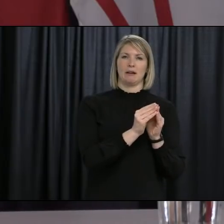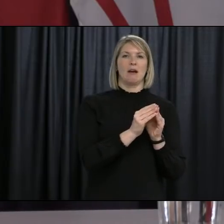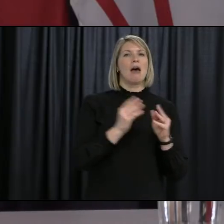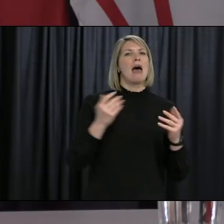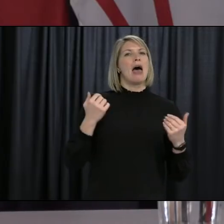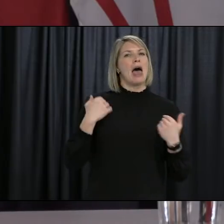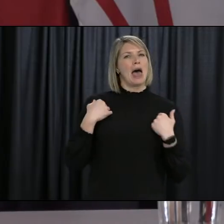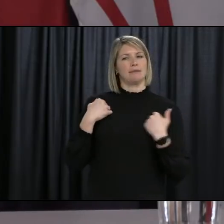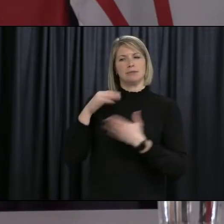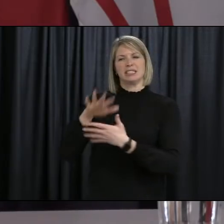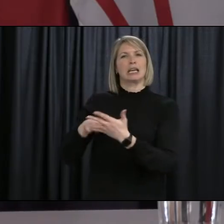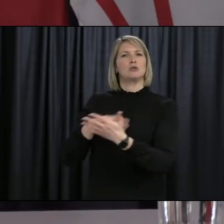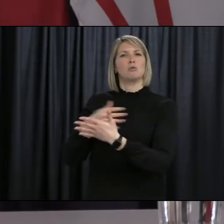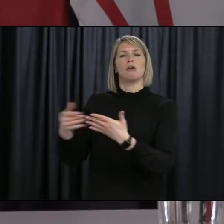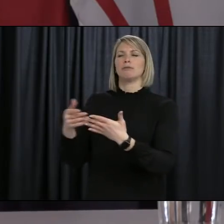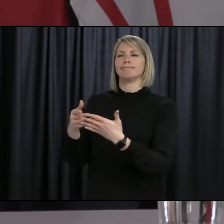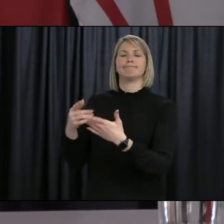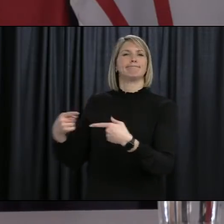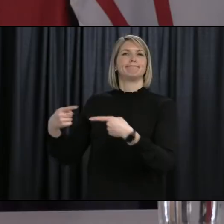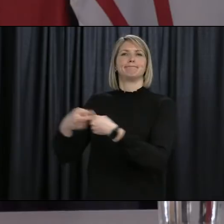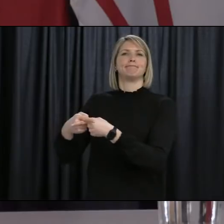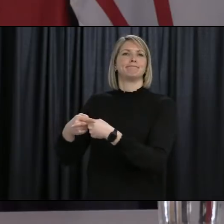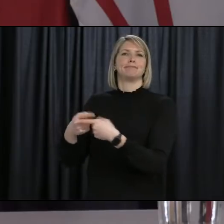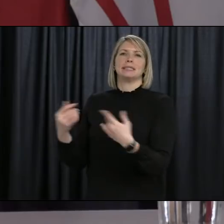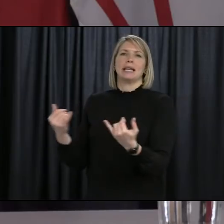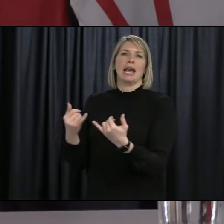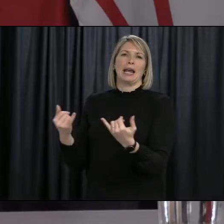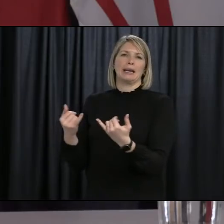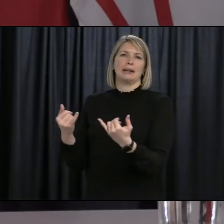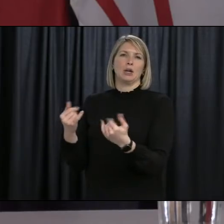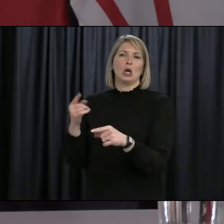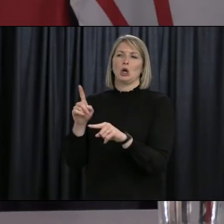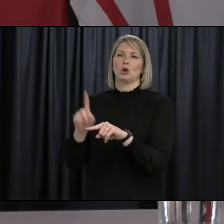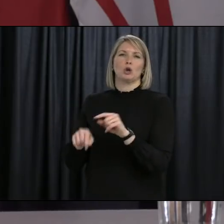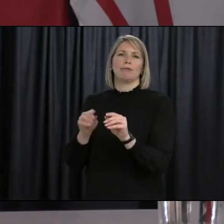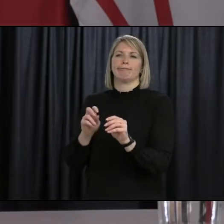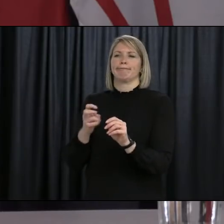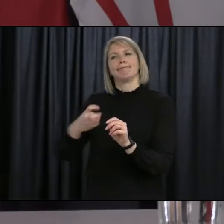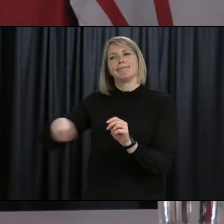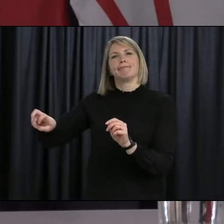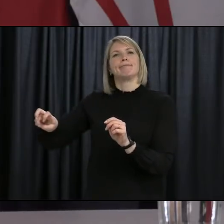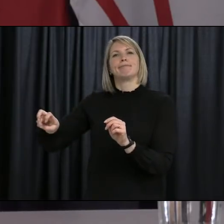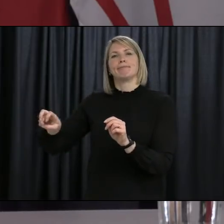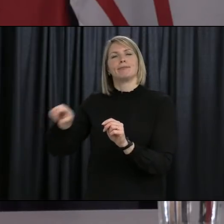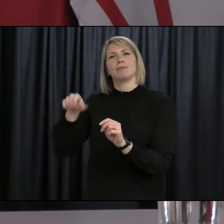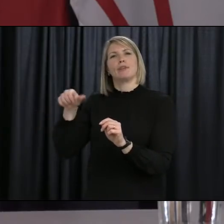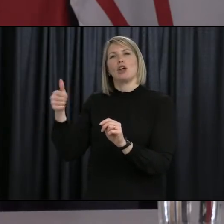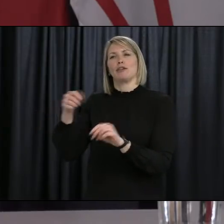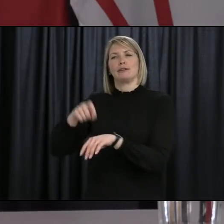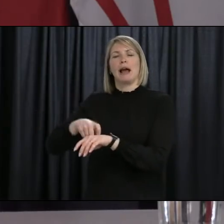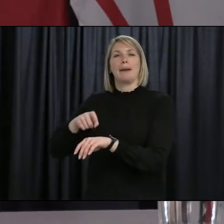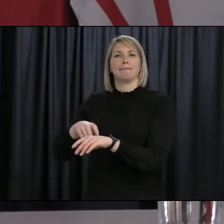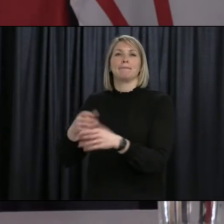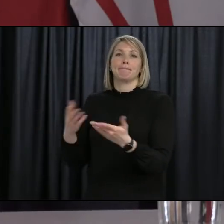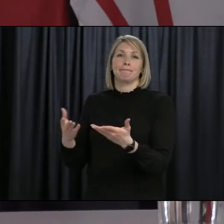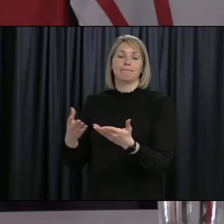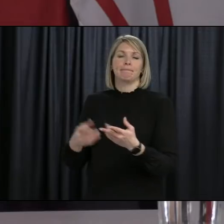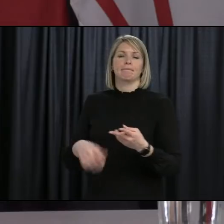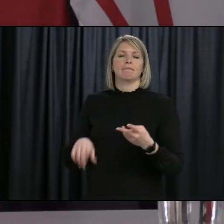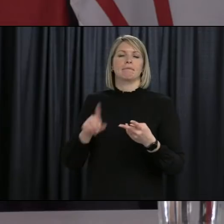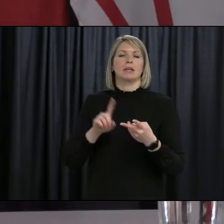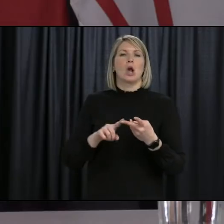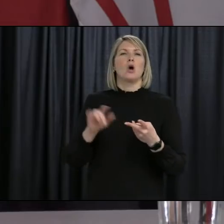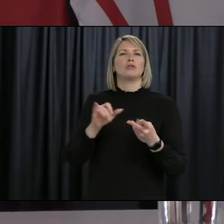event that we couldn't shift or move. And with respect to